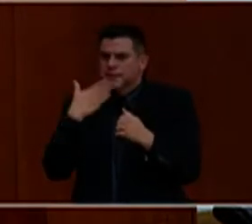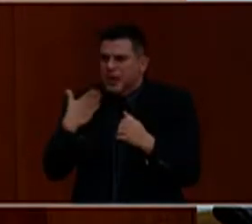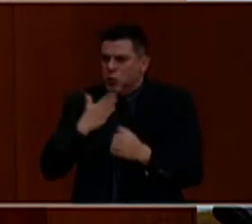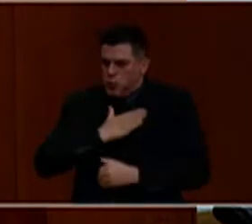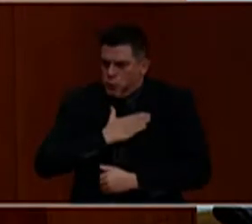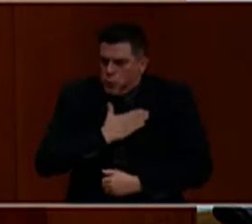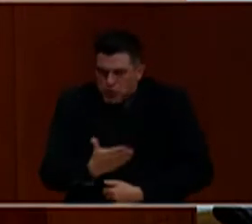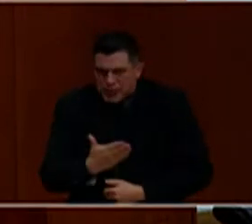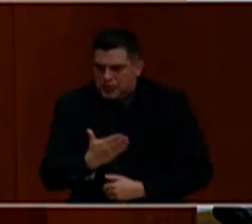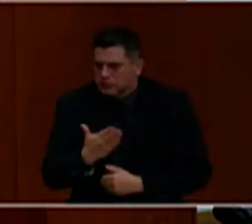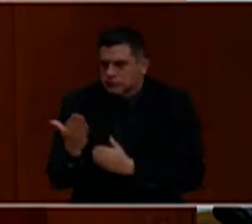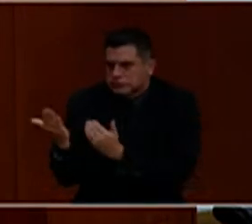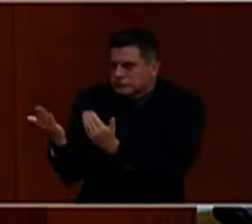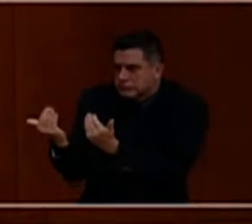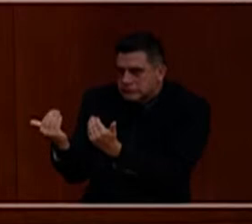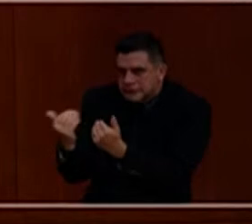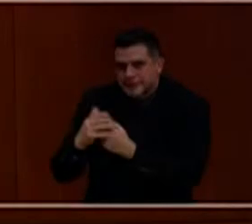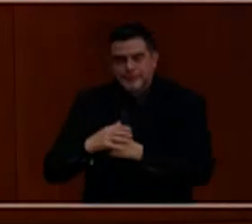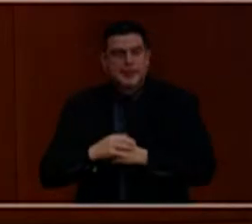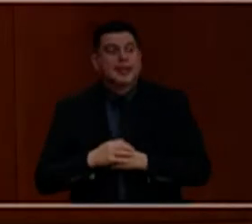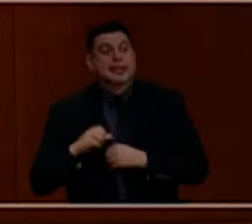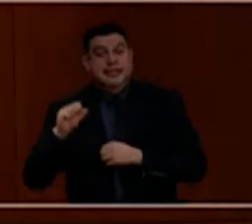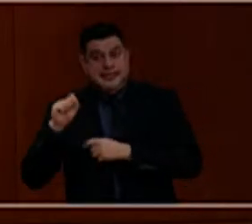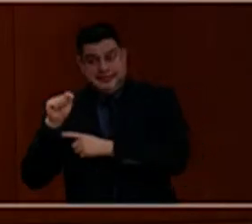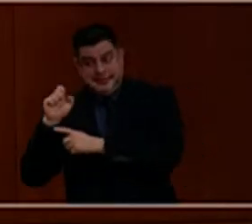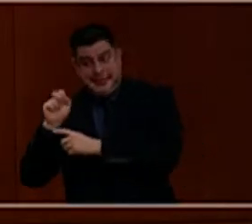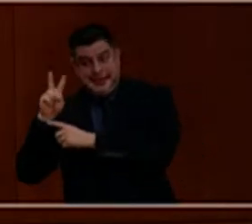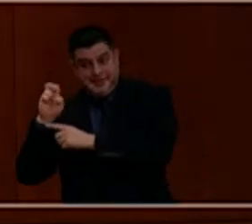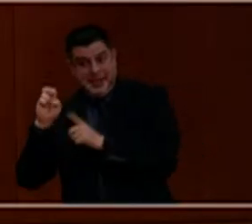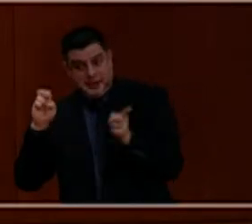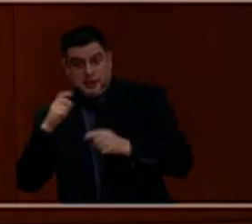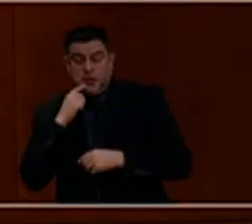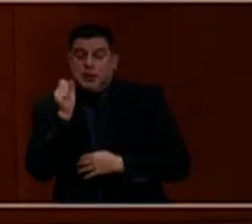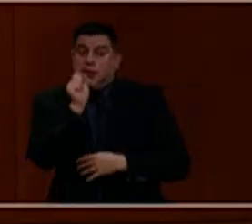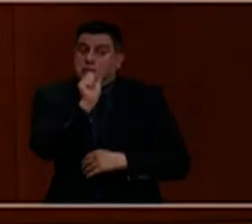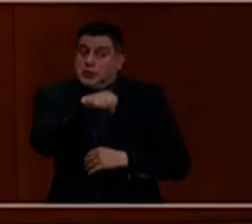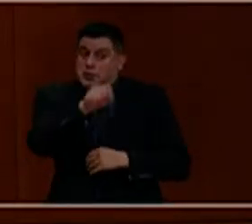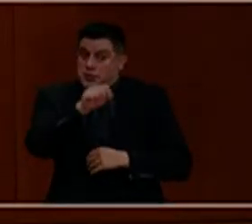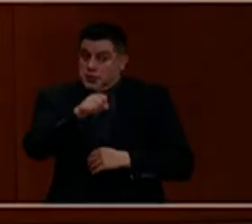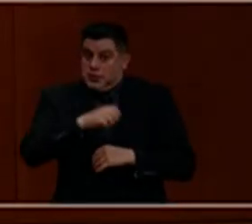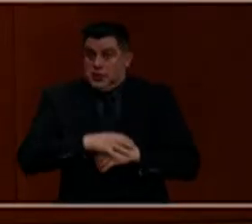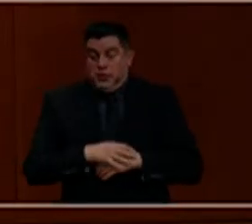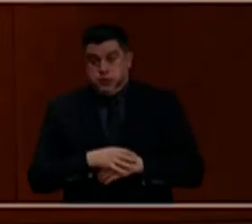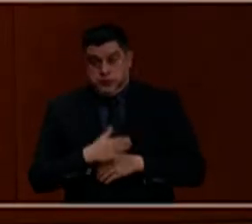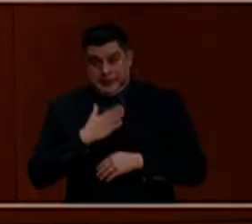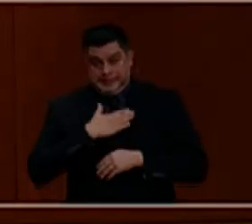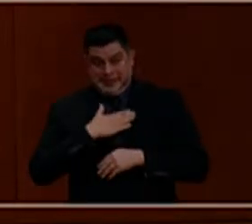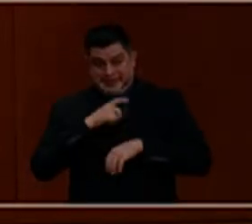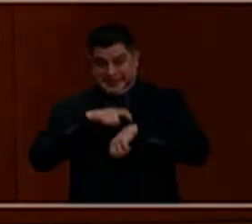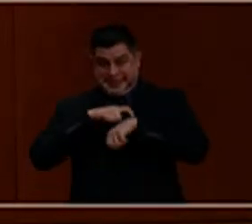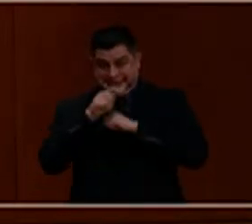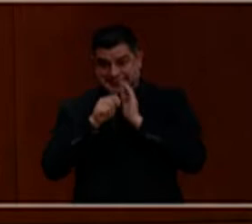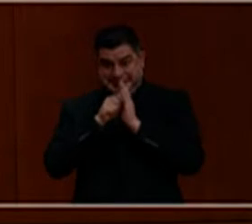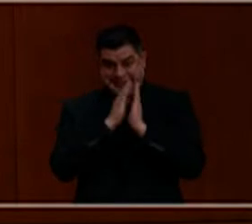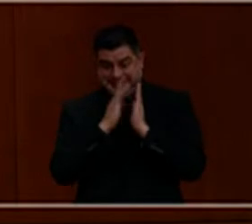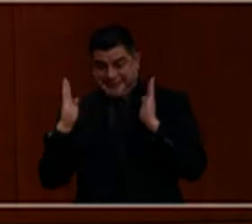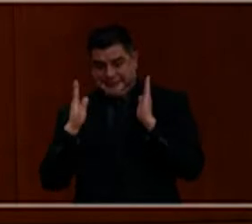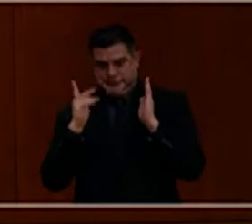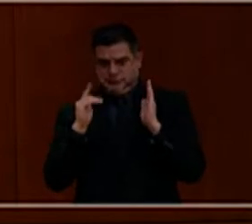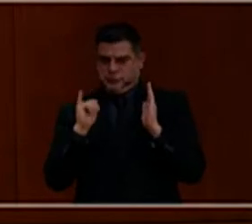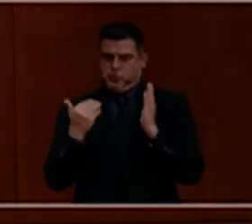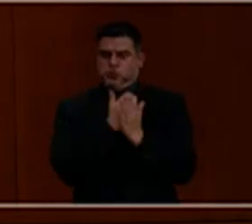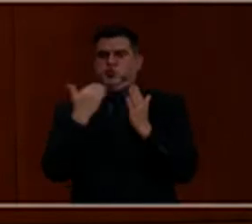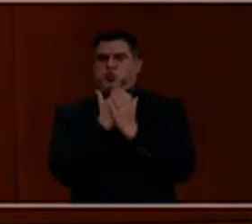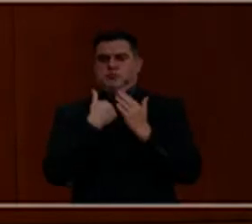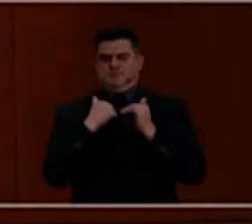really was, and I mentioned it was so new, talking about the convalescent plasma, and